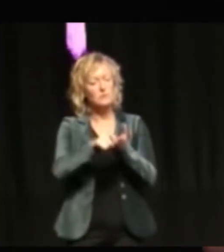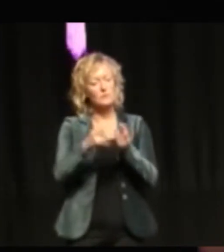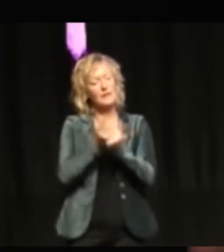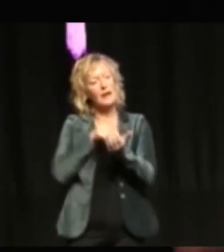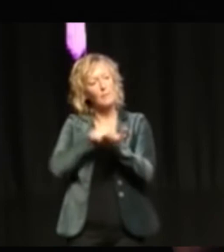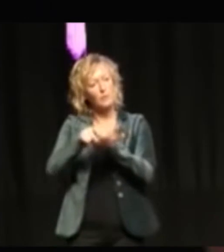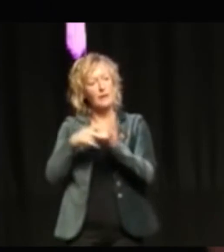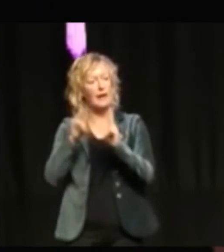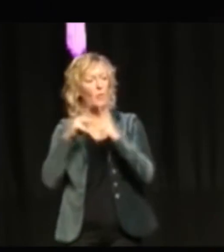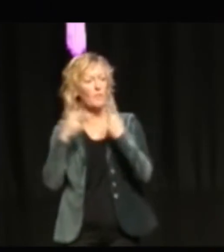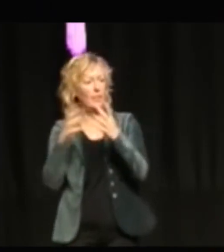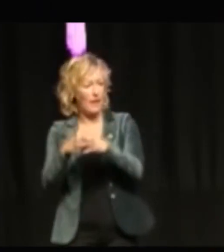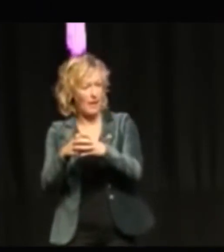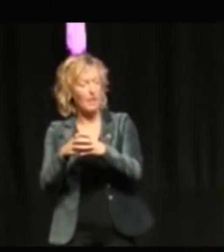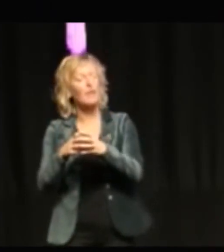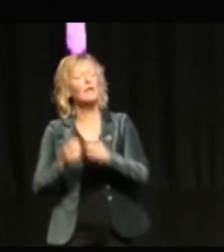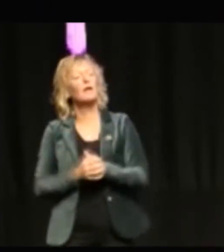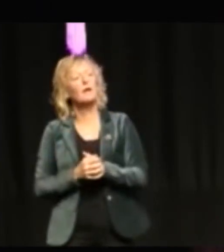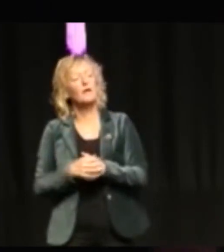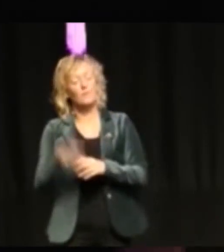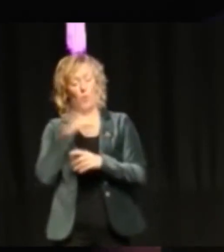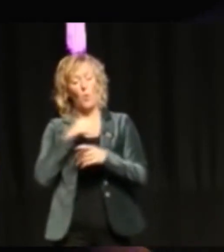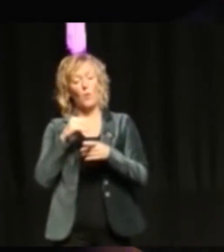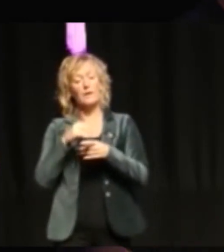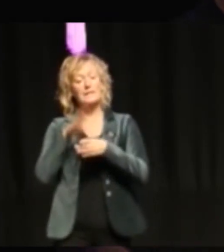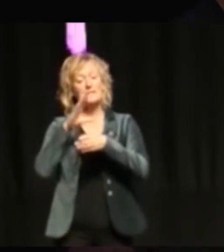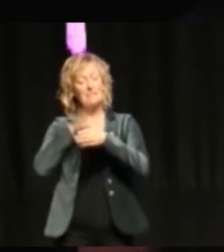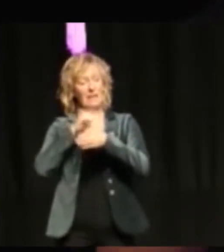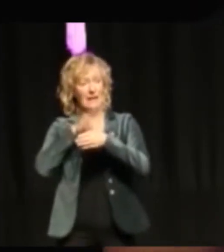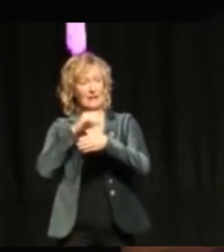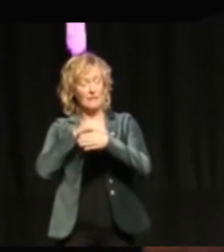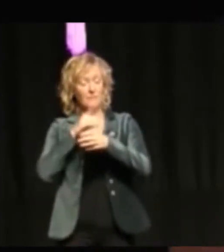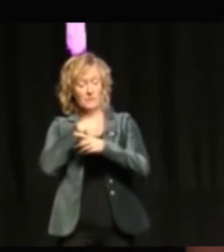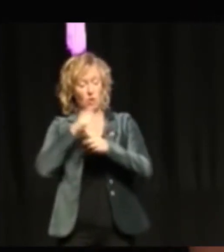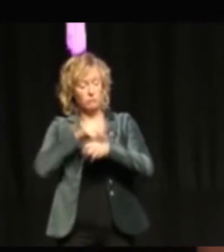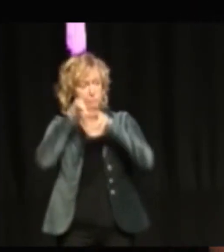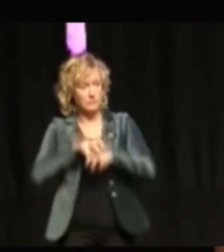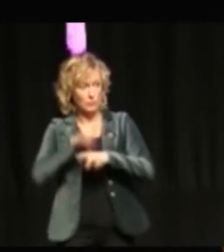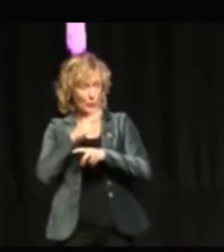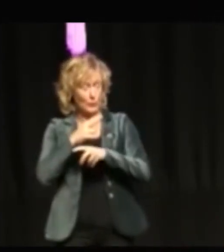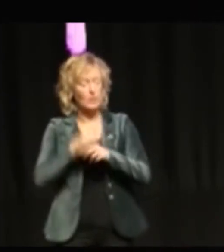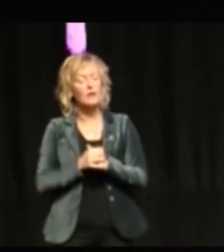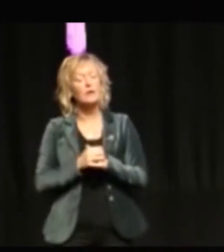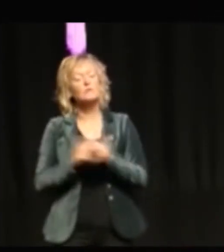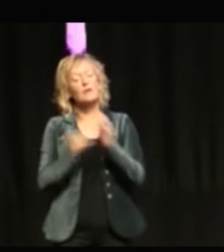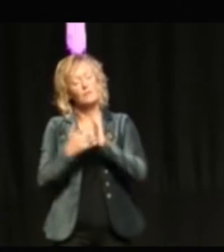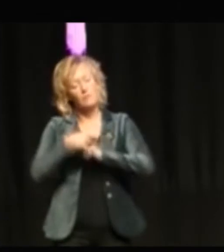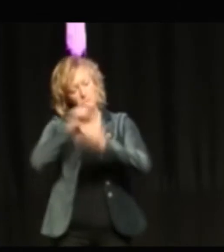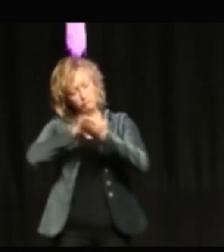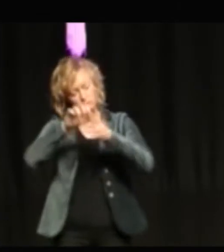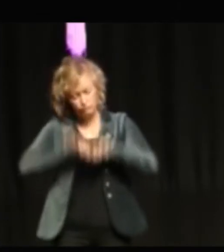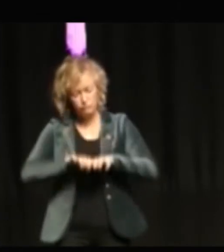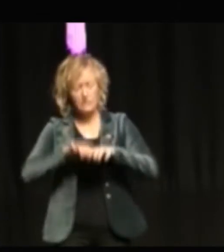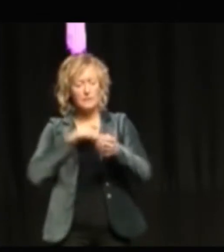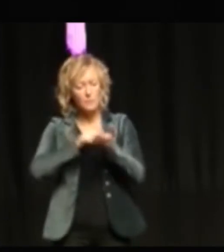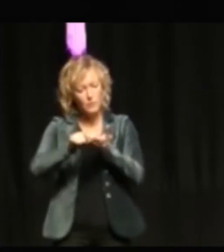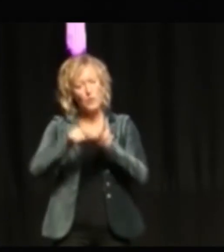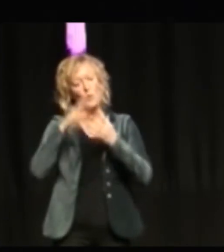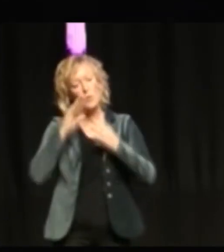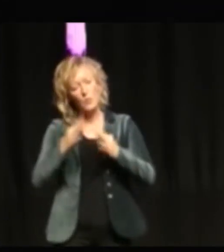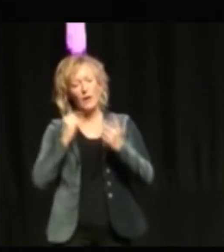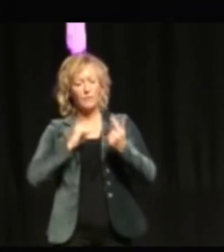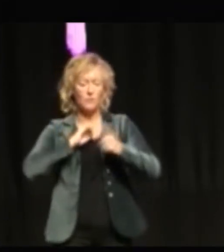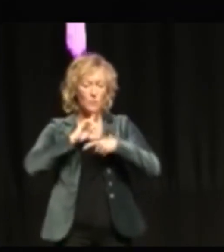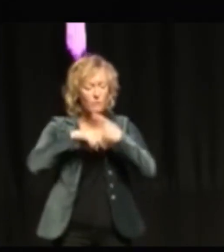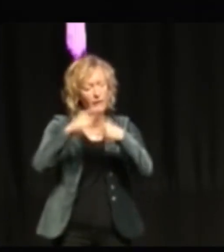committee. When Sweden was being reviewed now. So we wrote a report on how the Swedish pension funds are